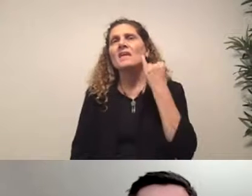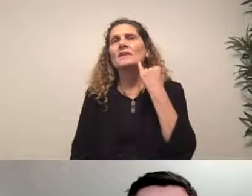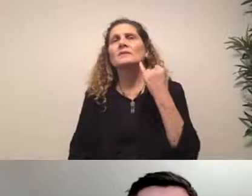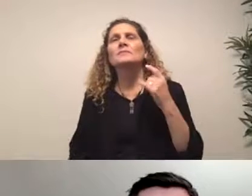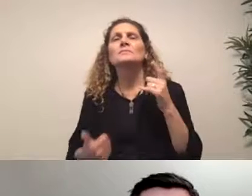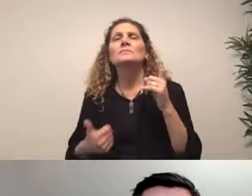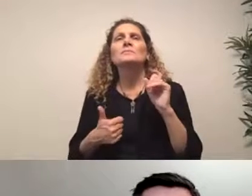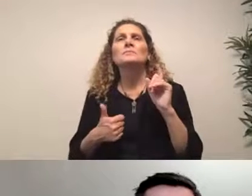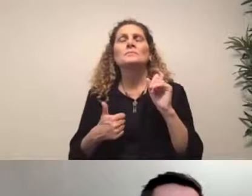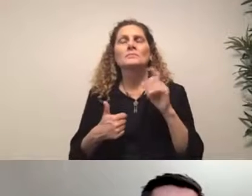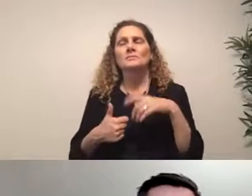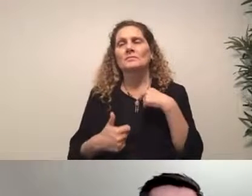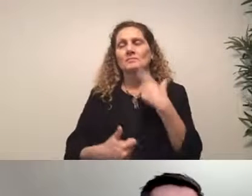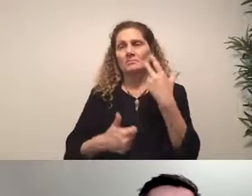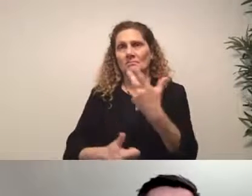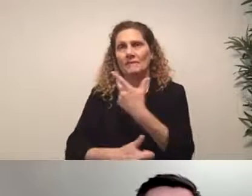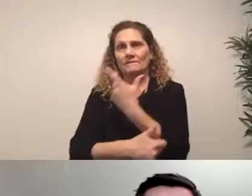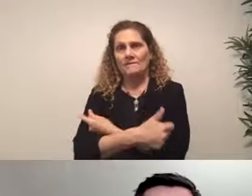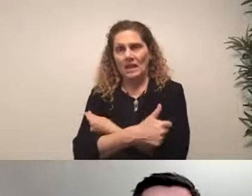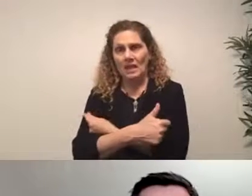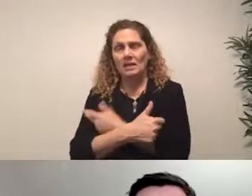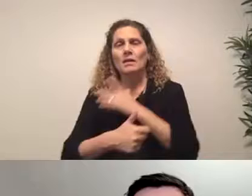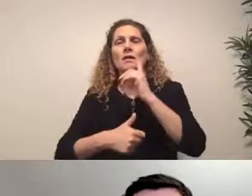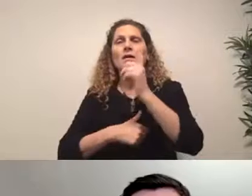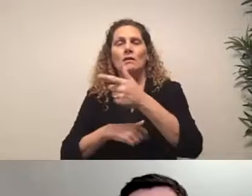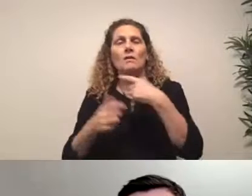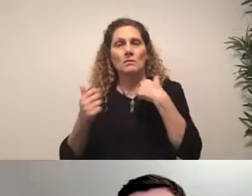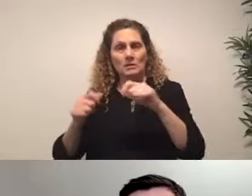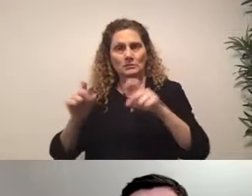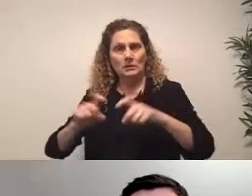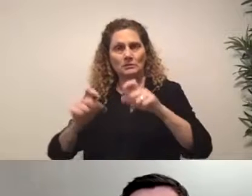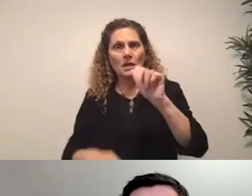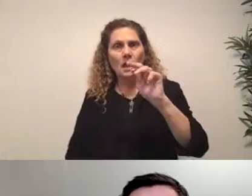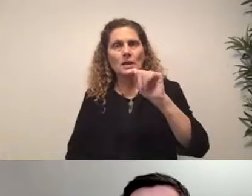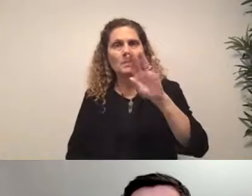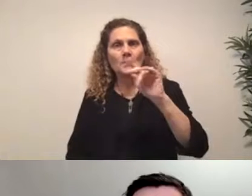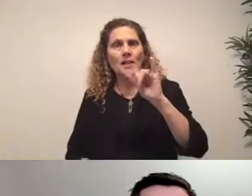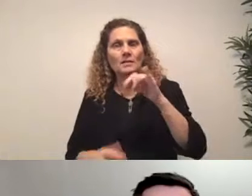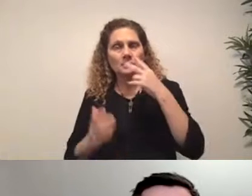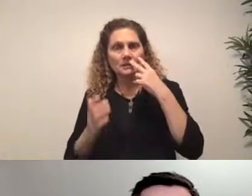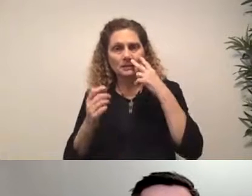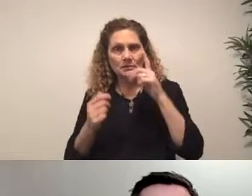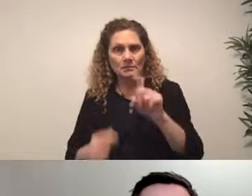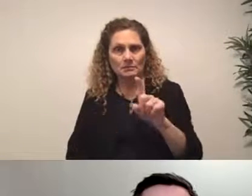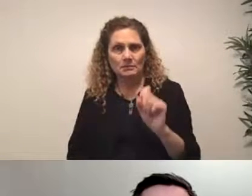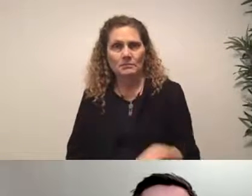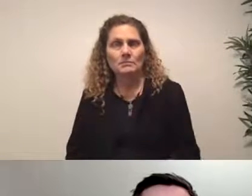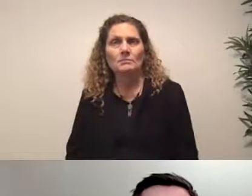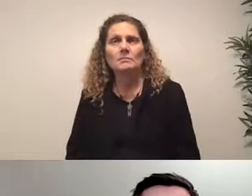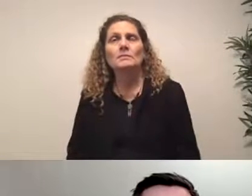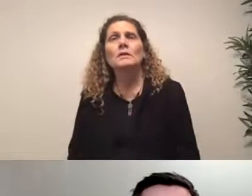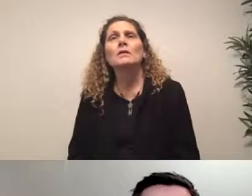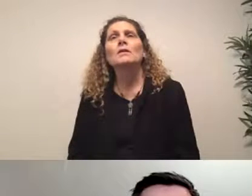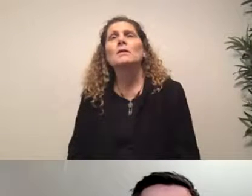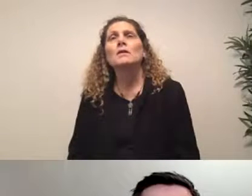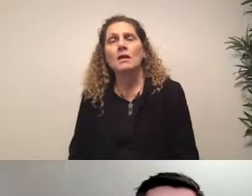vaccine works is it does provide you with antibodies. So after the first dose, you have some level of protection, but it's not nearly as strong as the protection